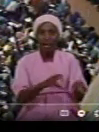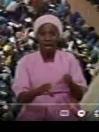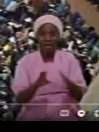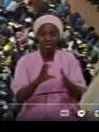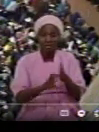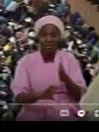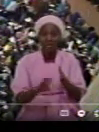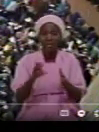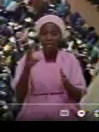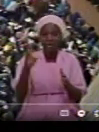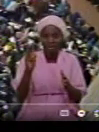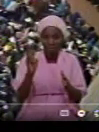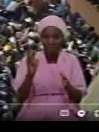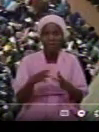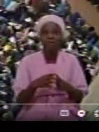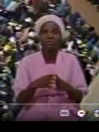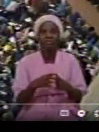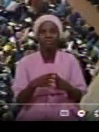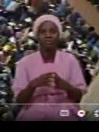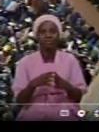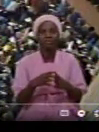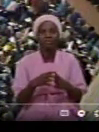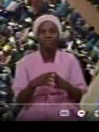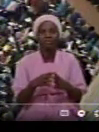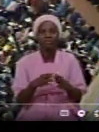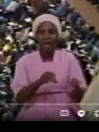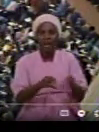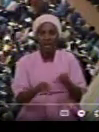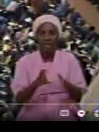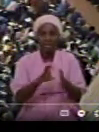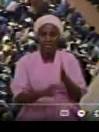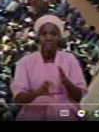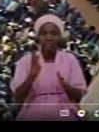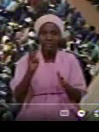16, Acts